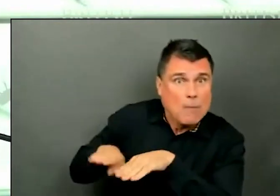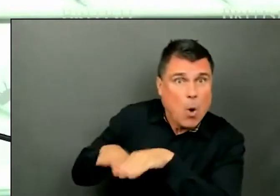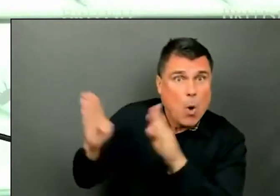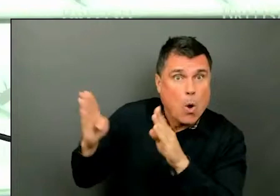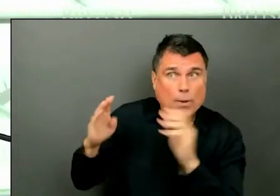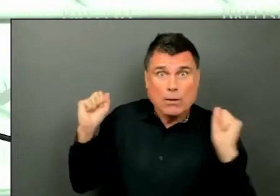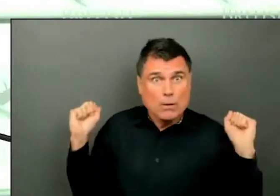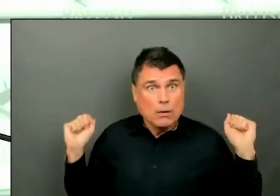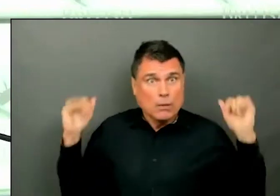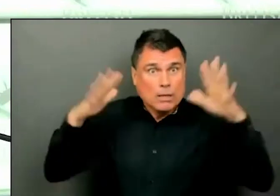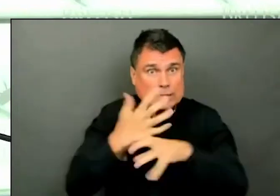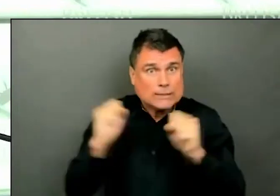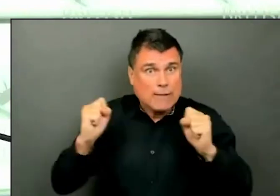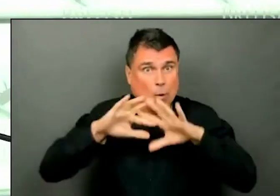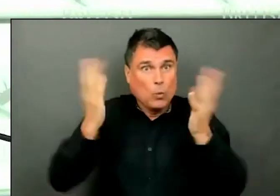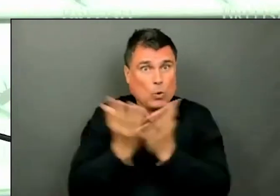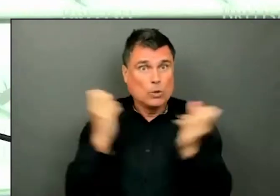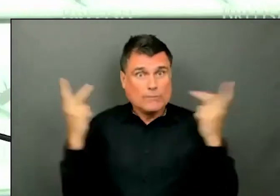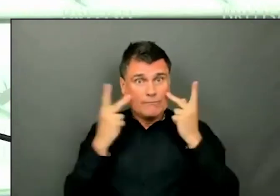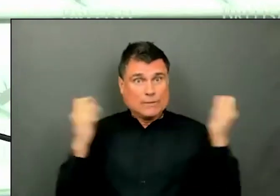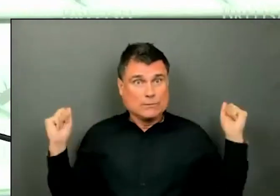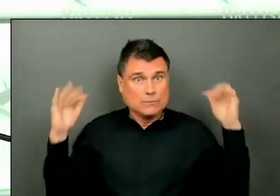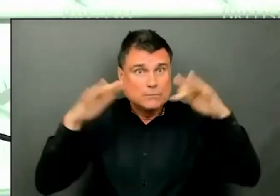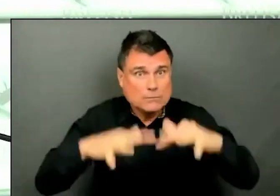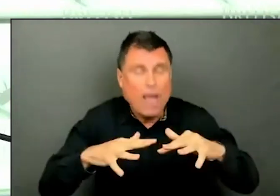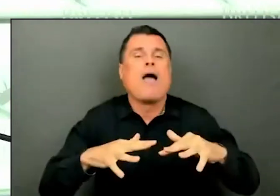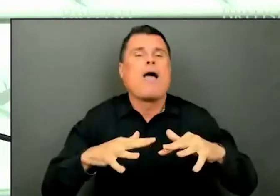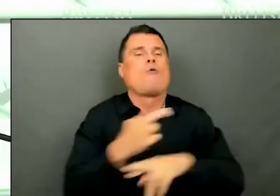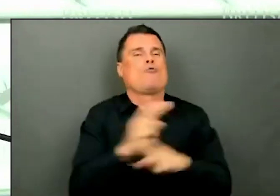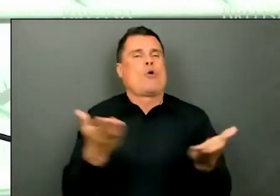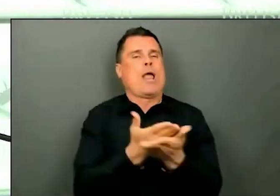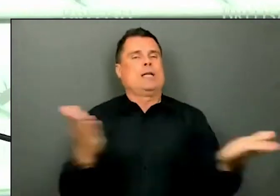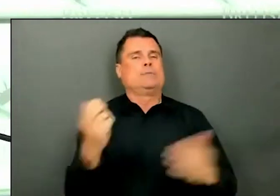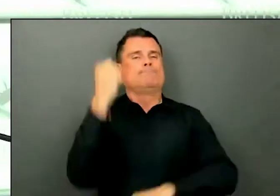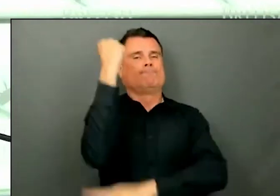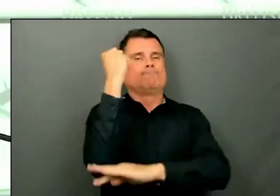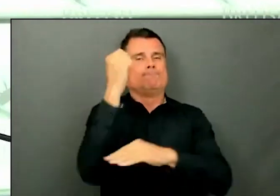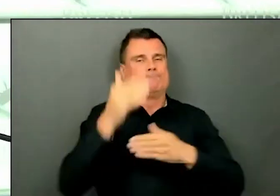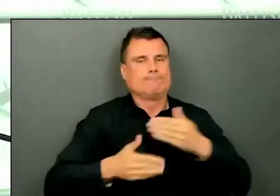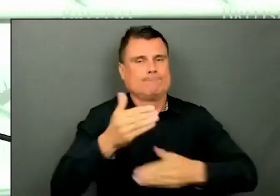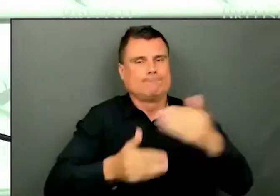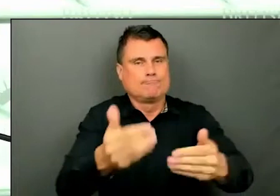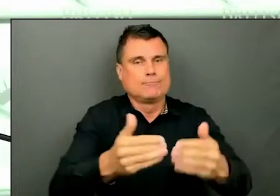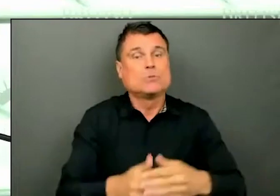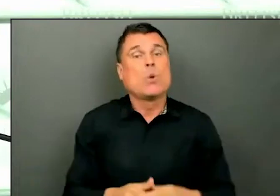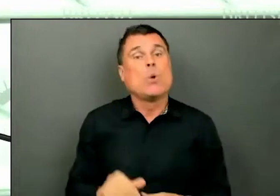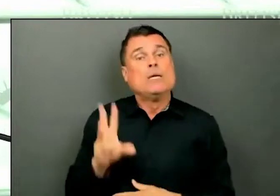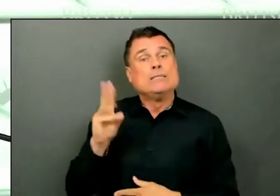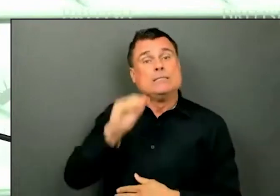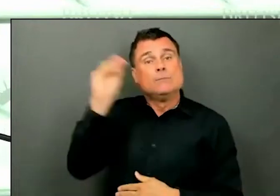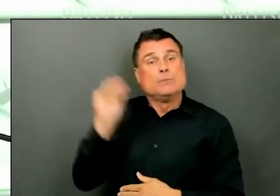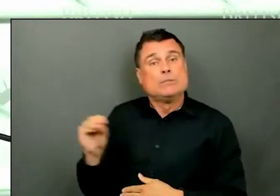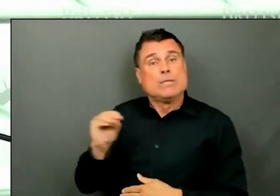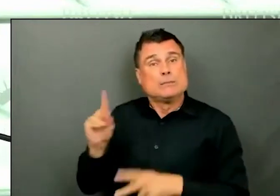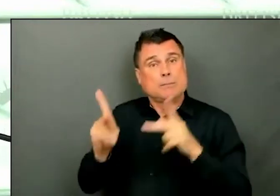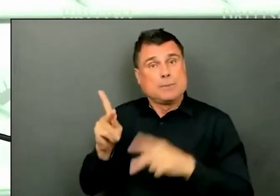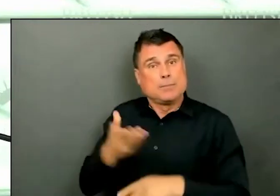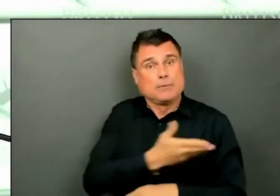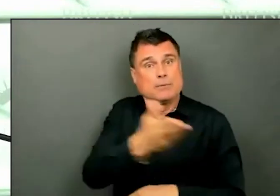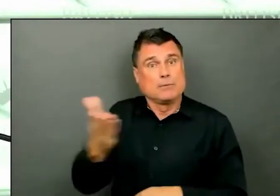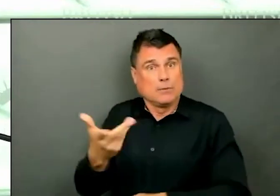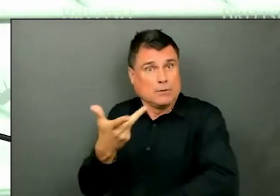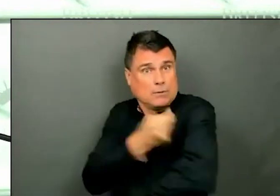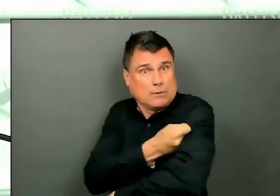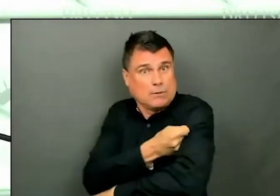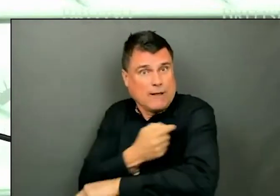beautiful province. With almost 60% of eligible British Columbians vaccinated, there is reason to be hopeful. Together, we